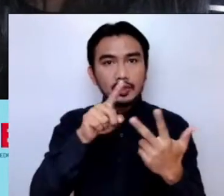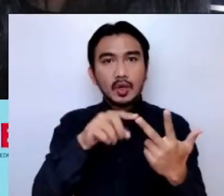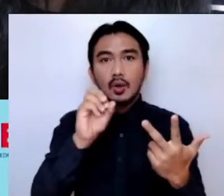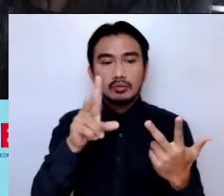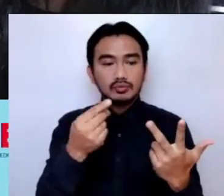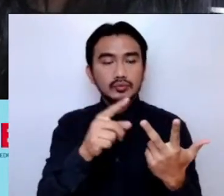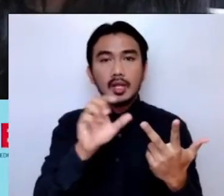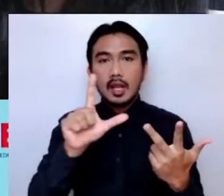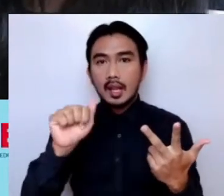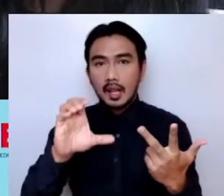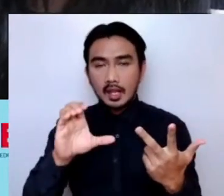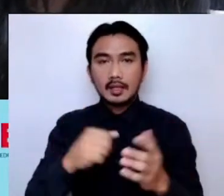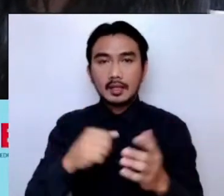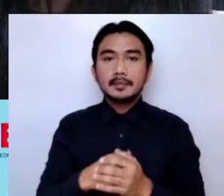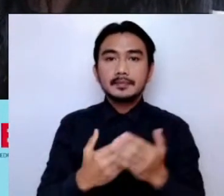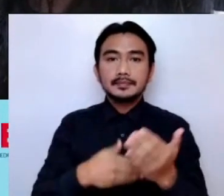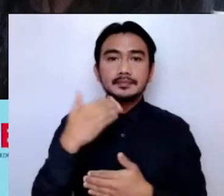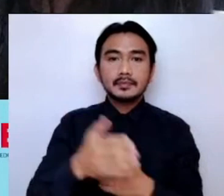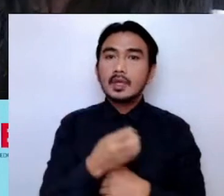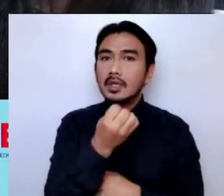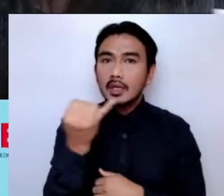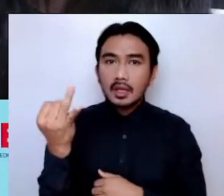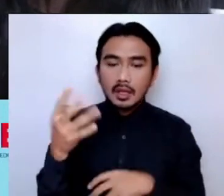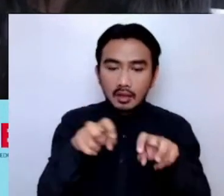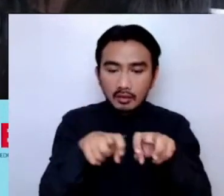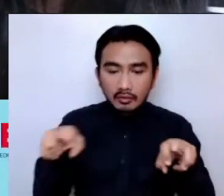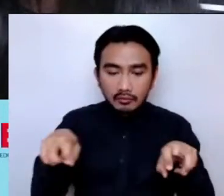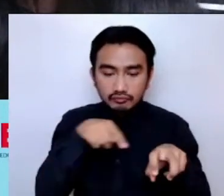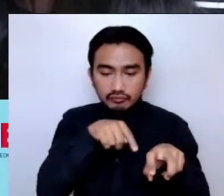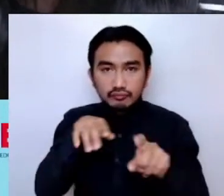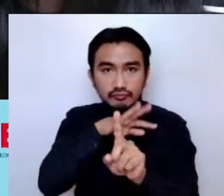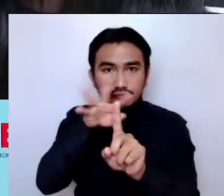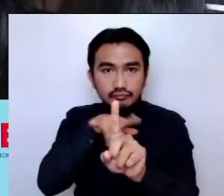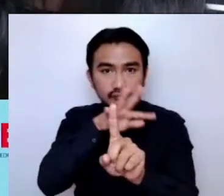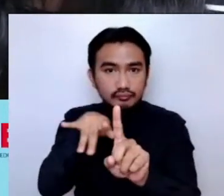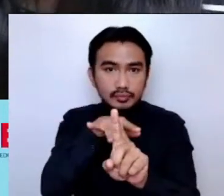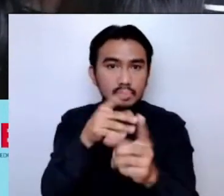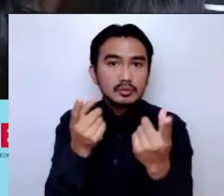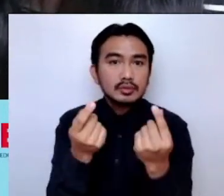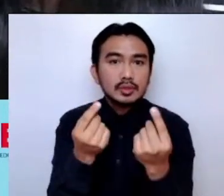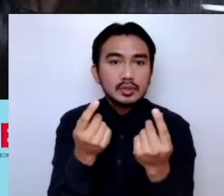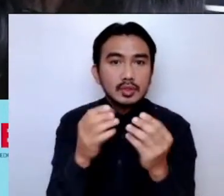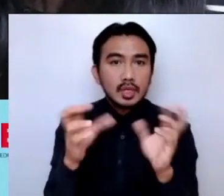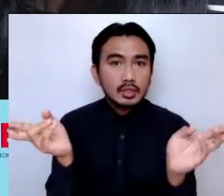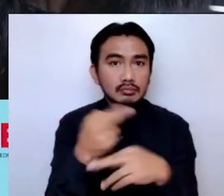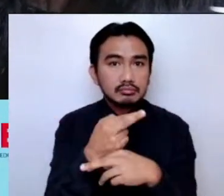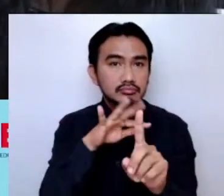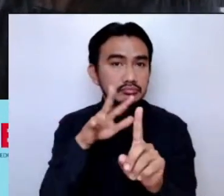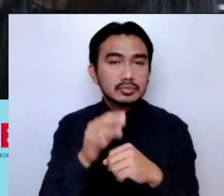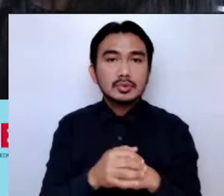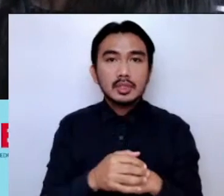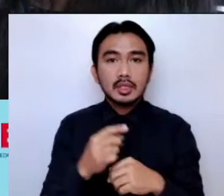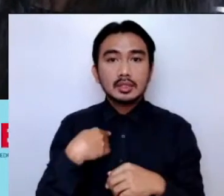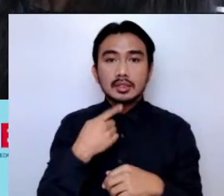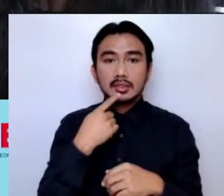How many observers can be present during the conduct of on-site classroom observation? So based on our RPMS